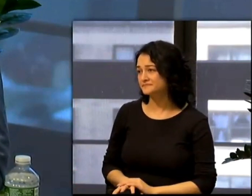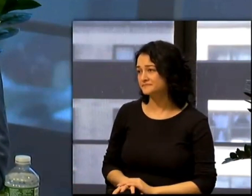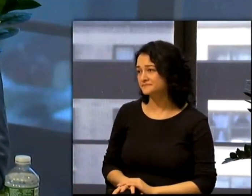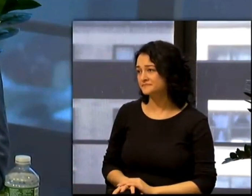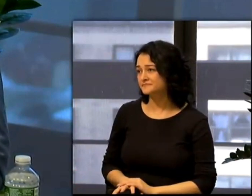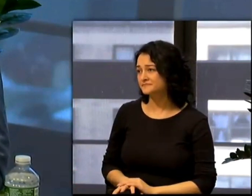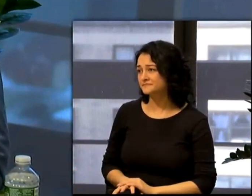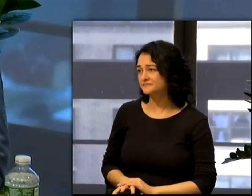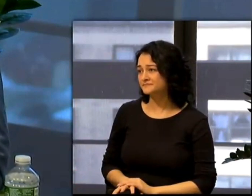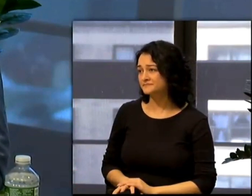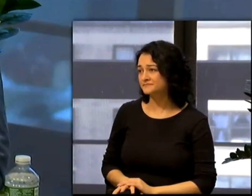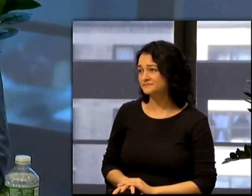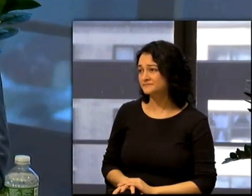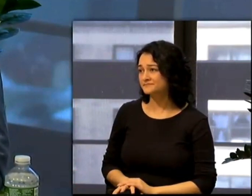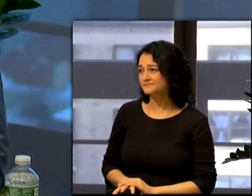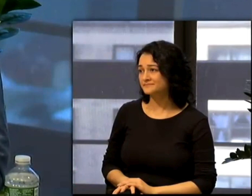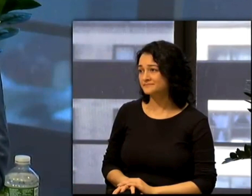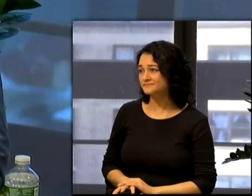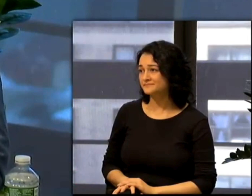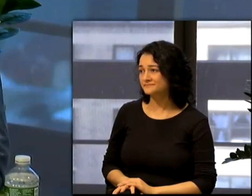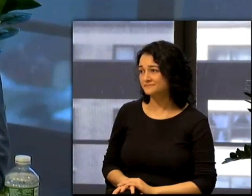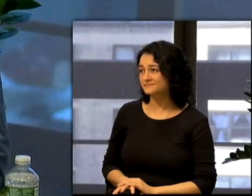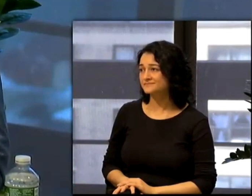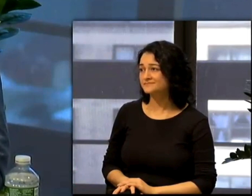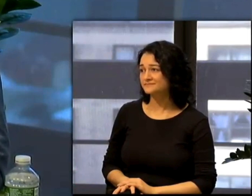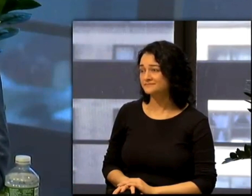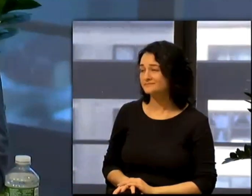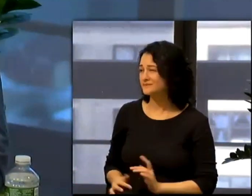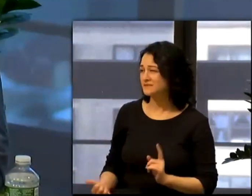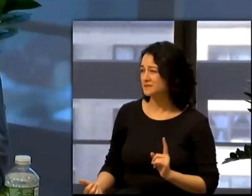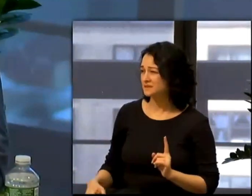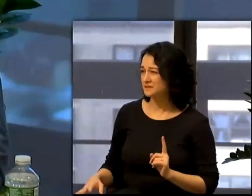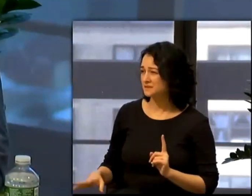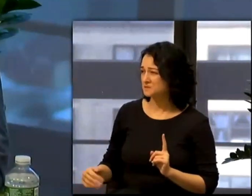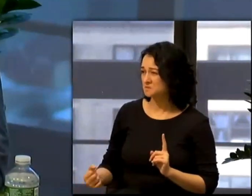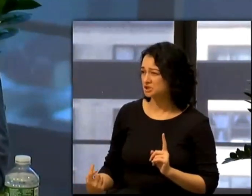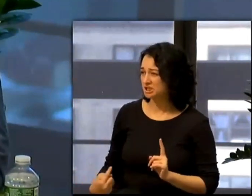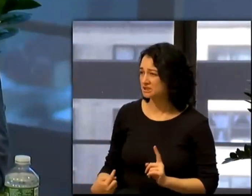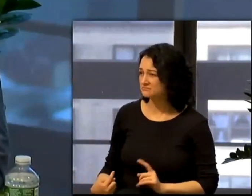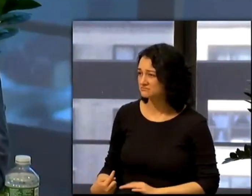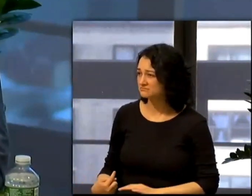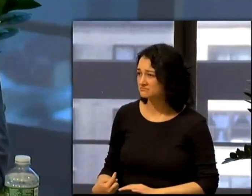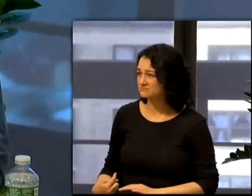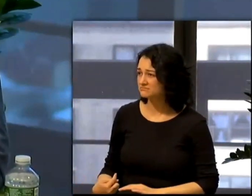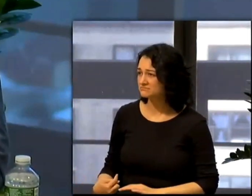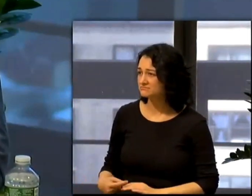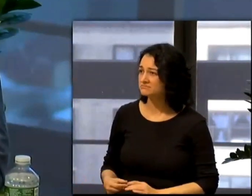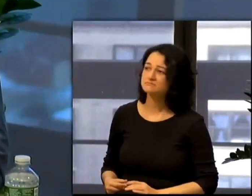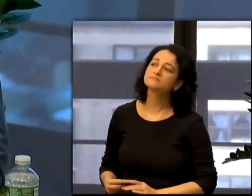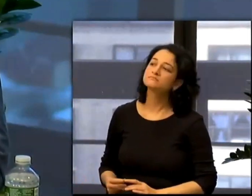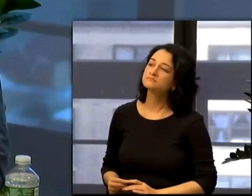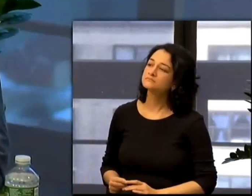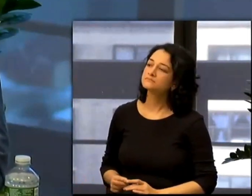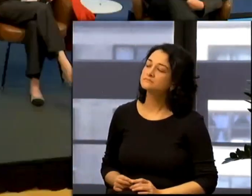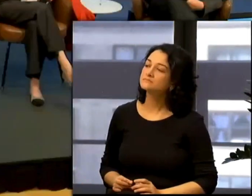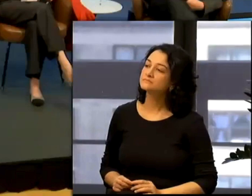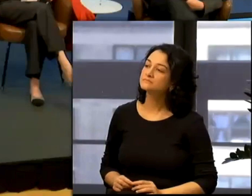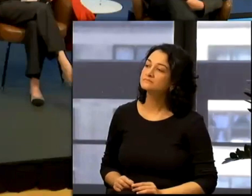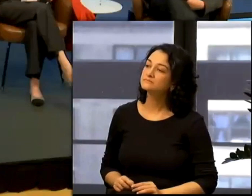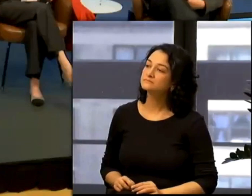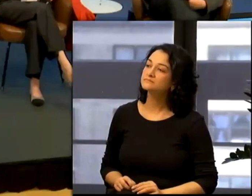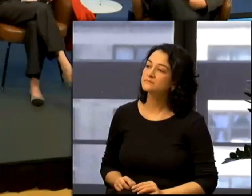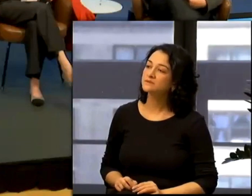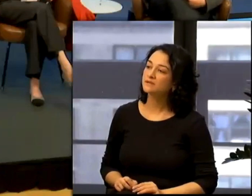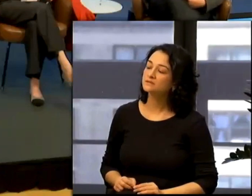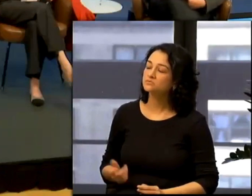to be left by the wayside. So I'll stop there, but those are a couple examples that really resonated with me.